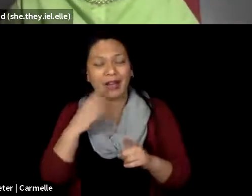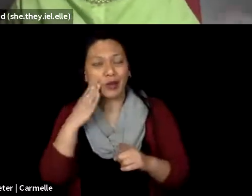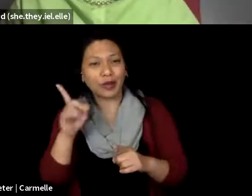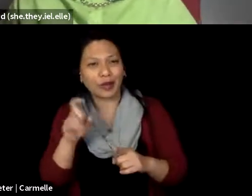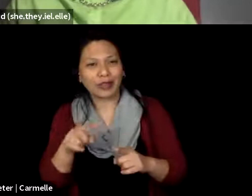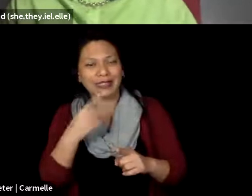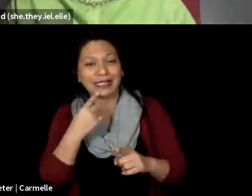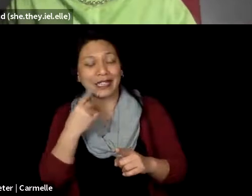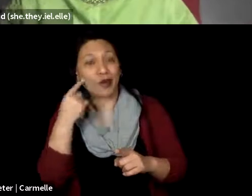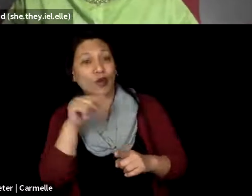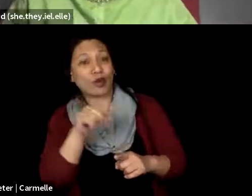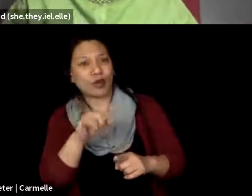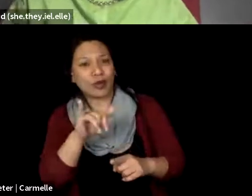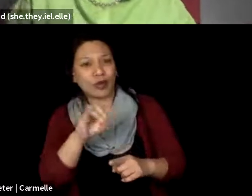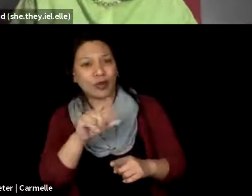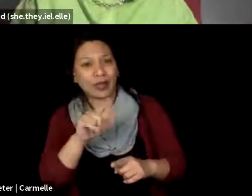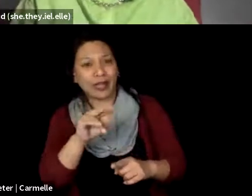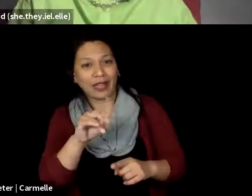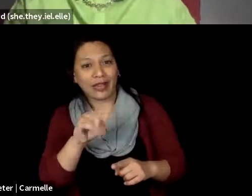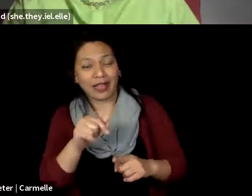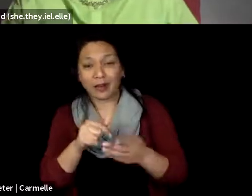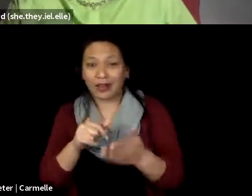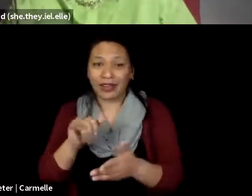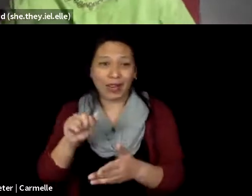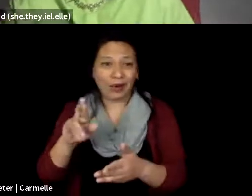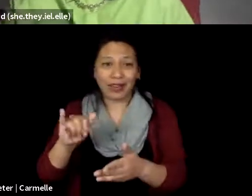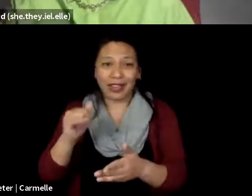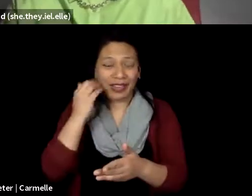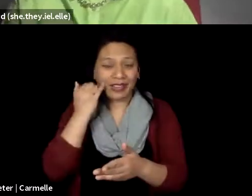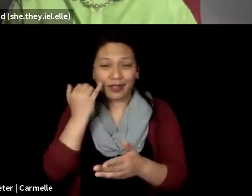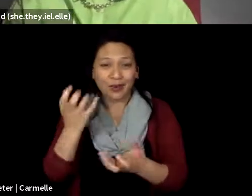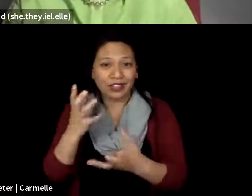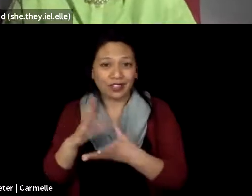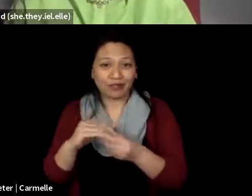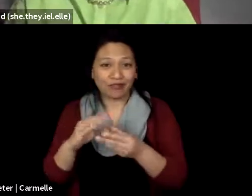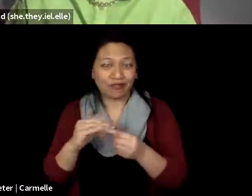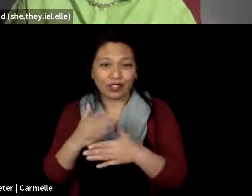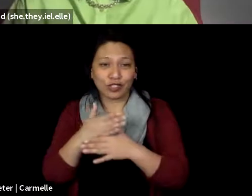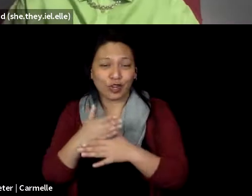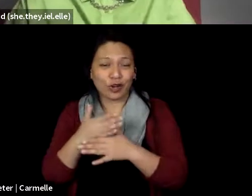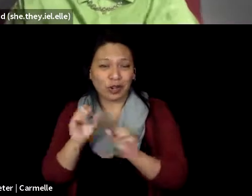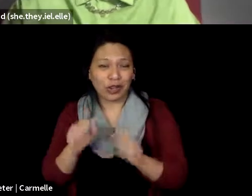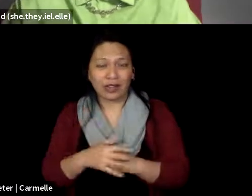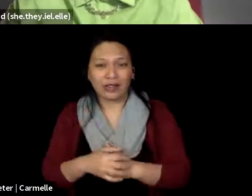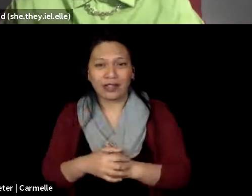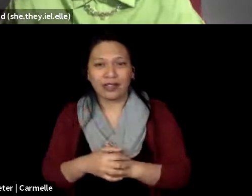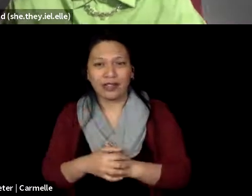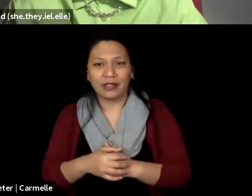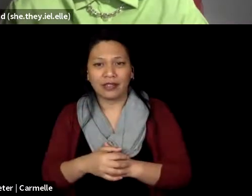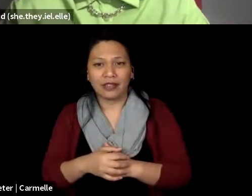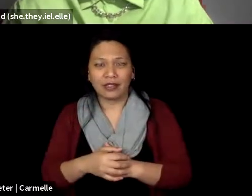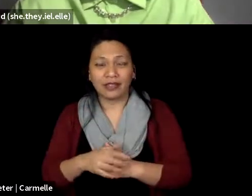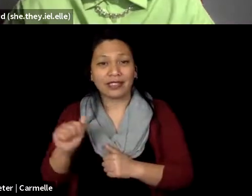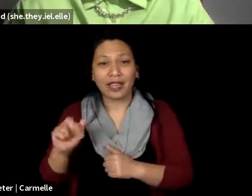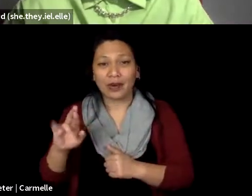I like you're so welcome to share any insight you may have if you feel like. Yeah, Aria speaking. I will